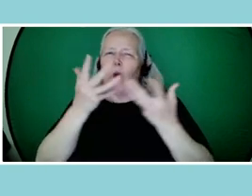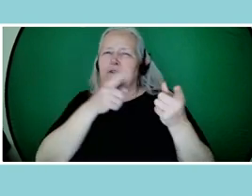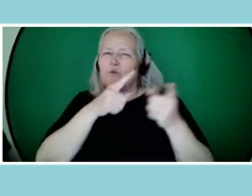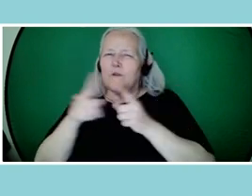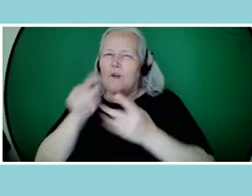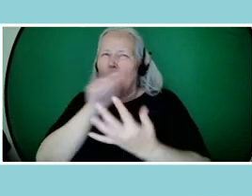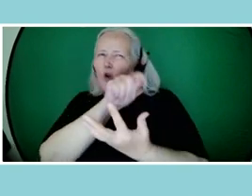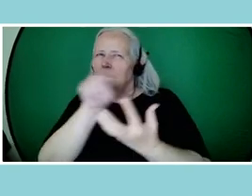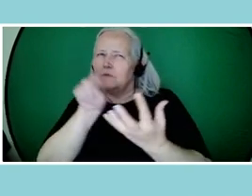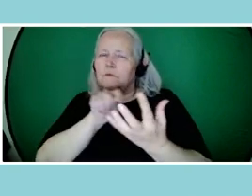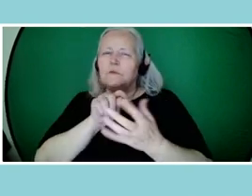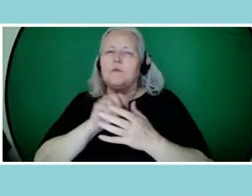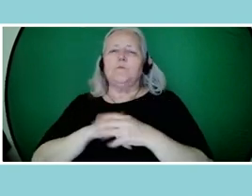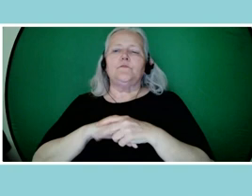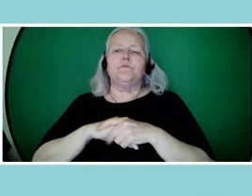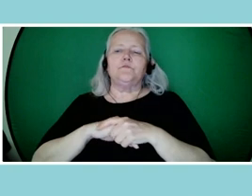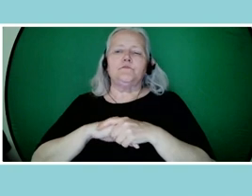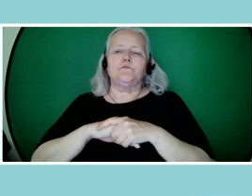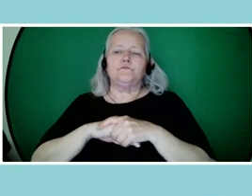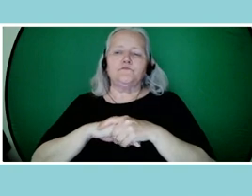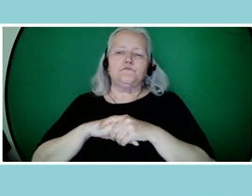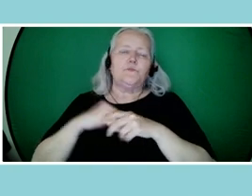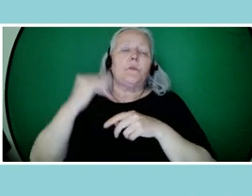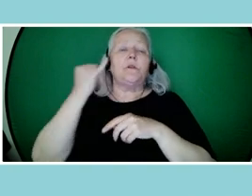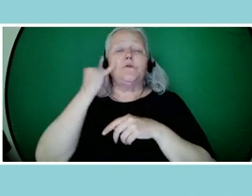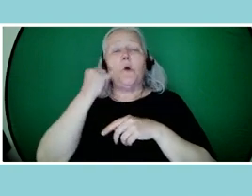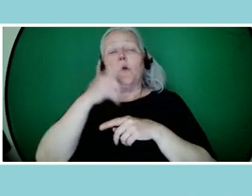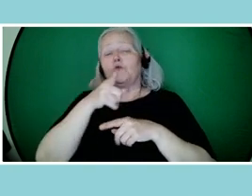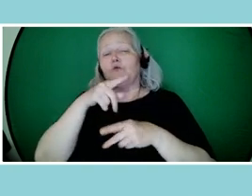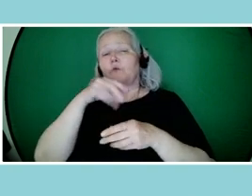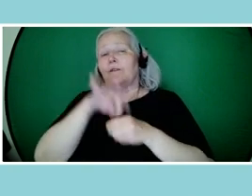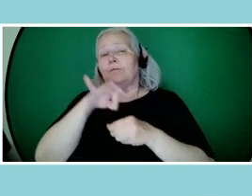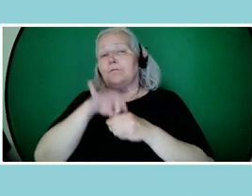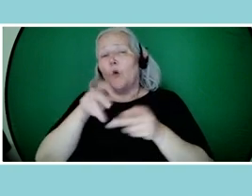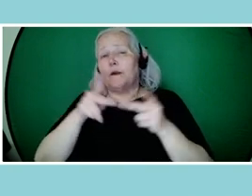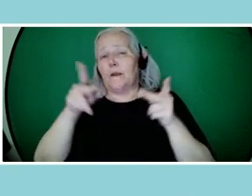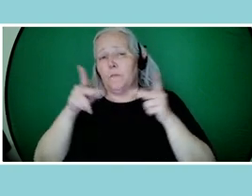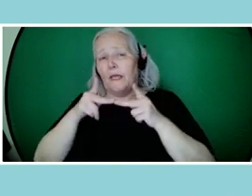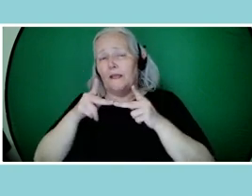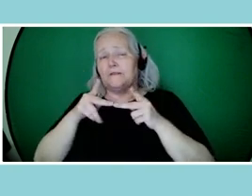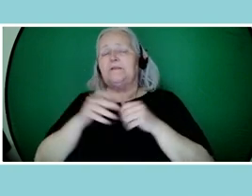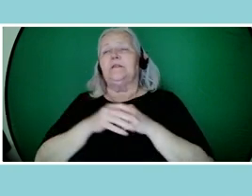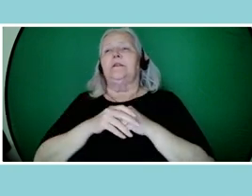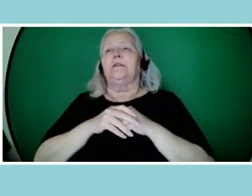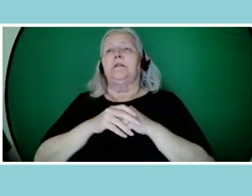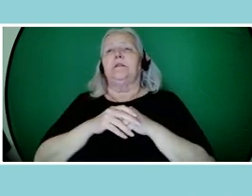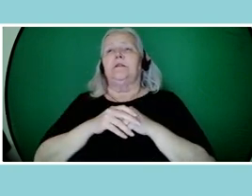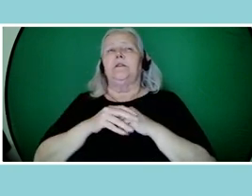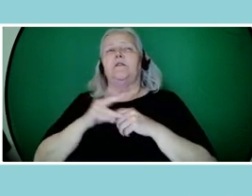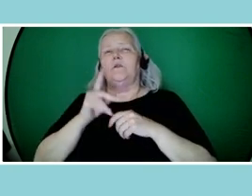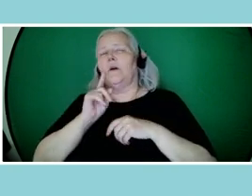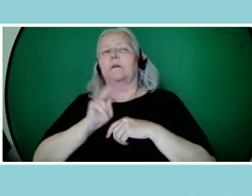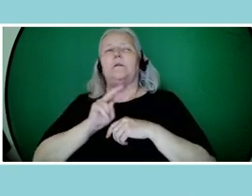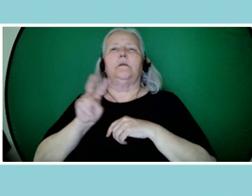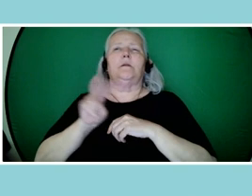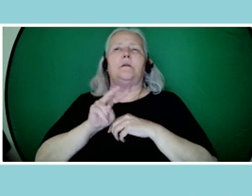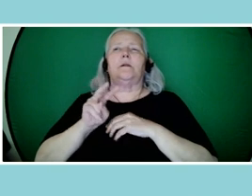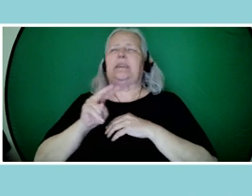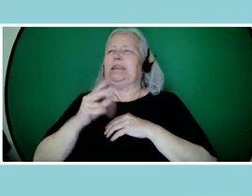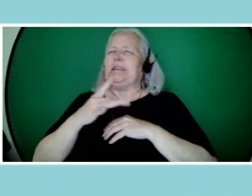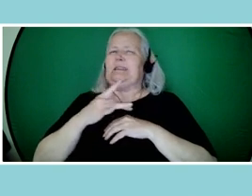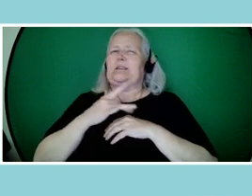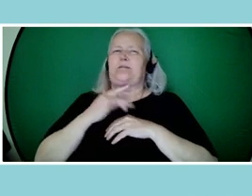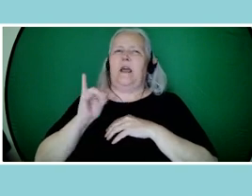So once you're there, let's say we're at a polling location, we want you to know, it feels like there's some